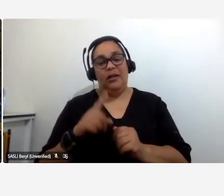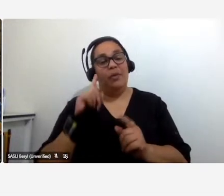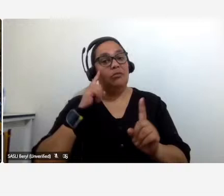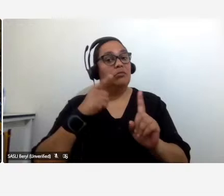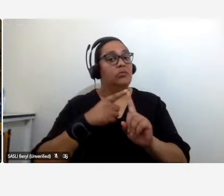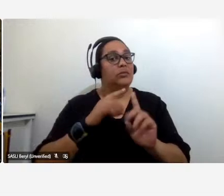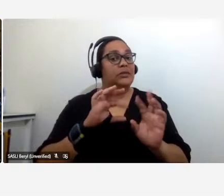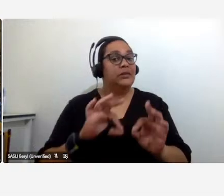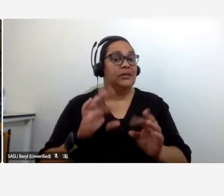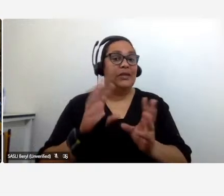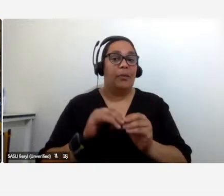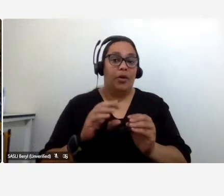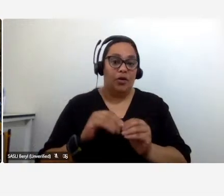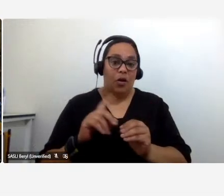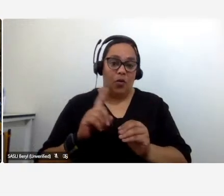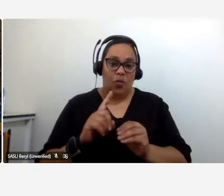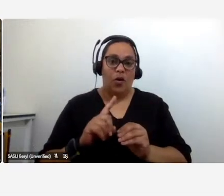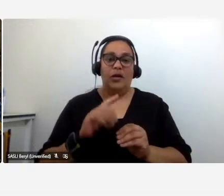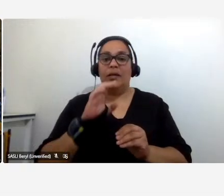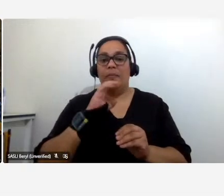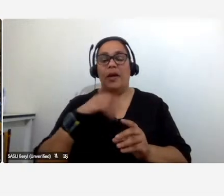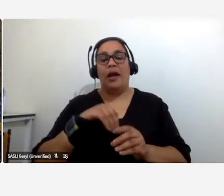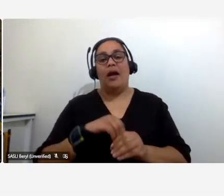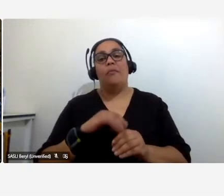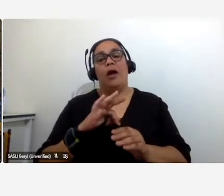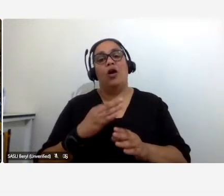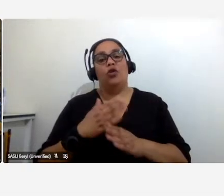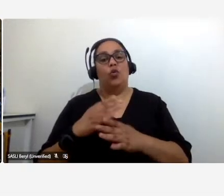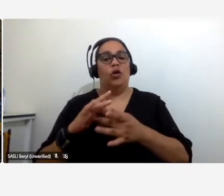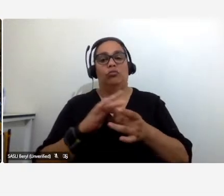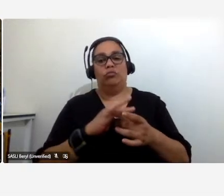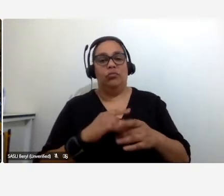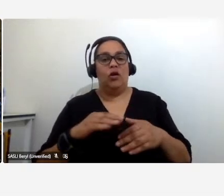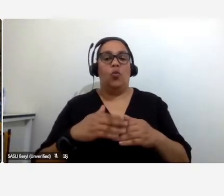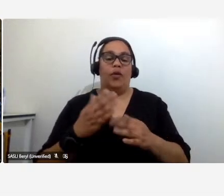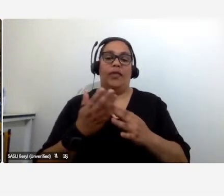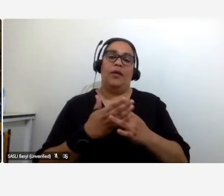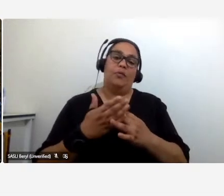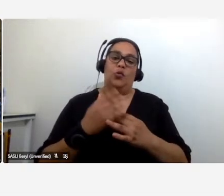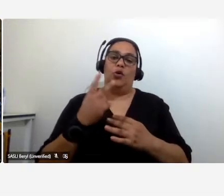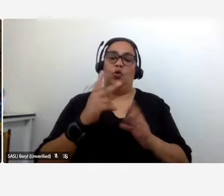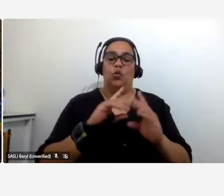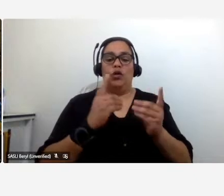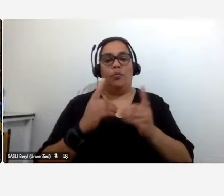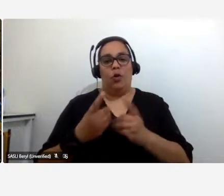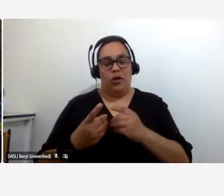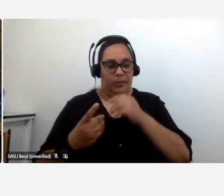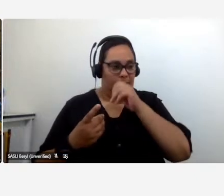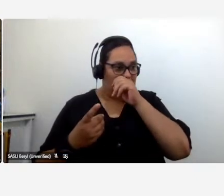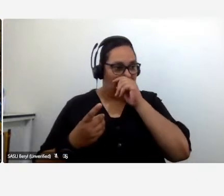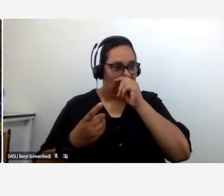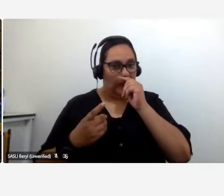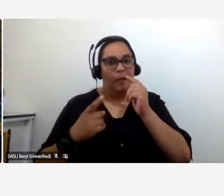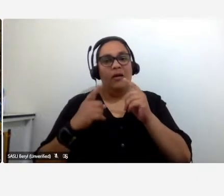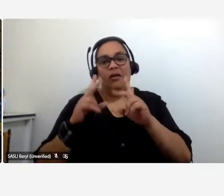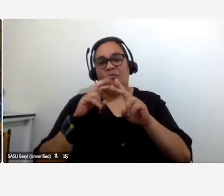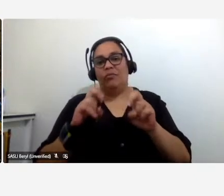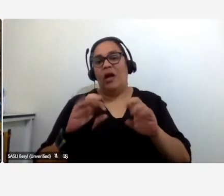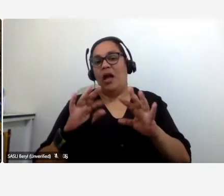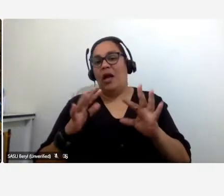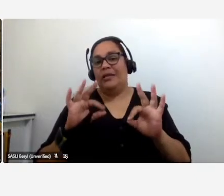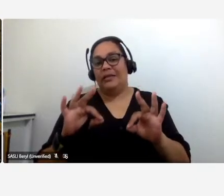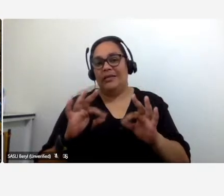objectives of that seminar is around fostering collaboration between the two departments, exploring how